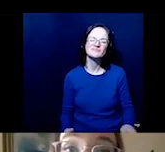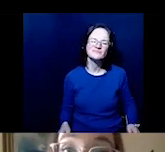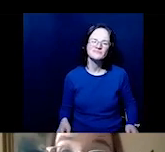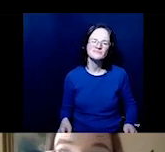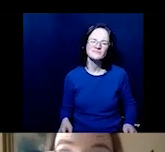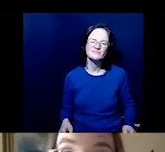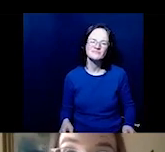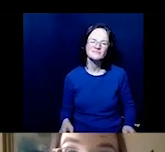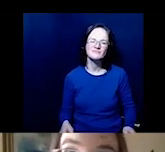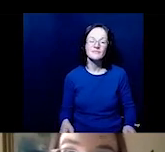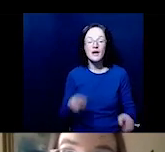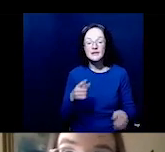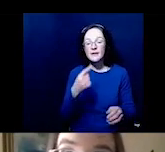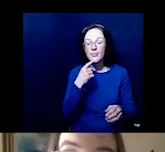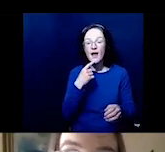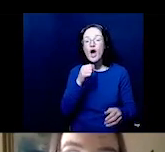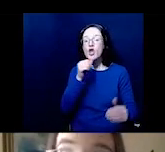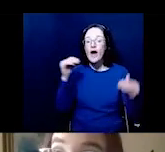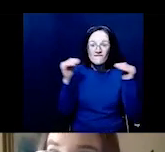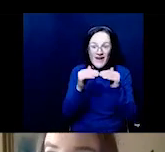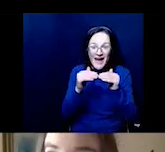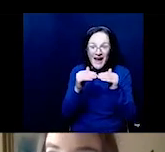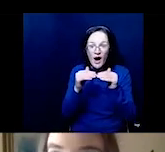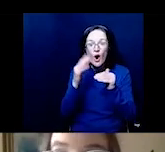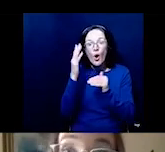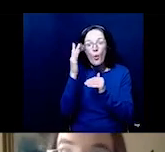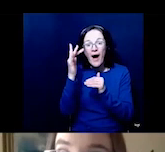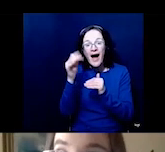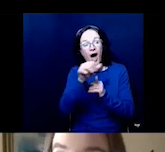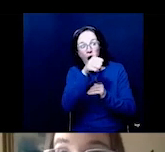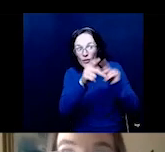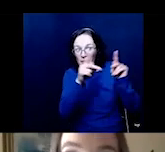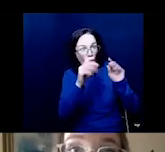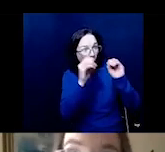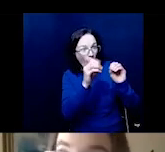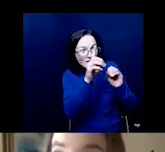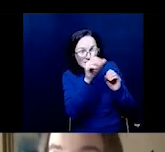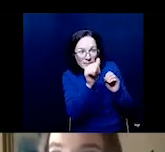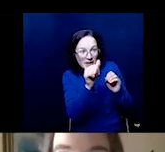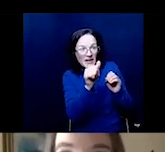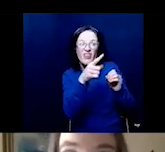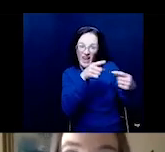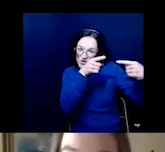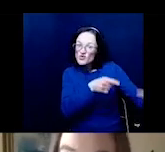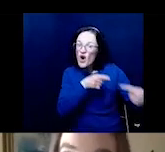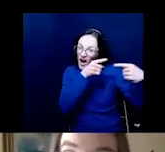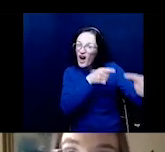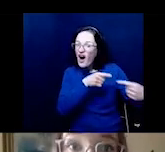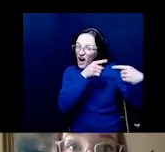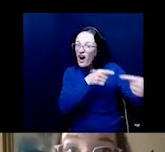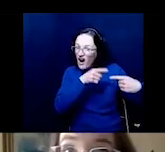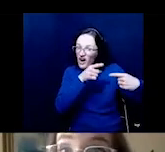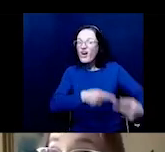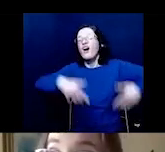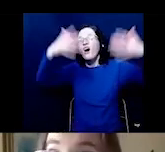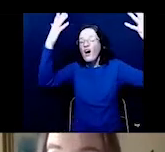Okay, it's not fair because other students without disabilities are also struggling. Yeah, we hear that too.